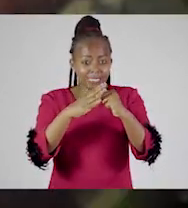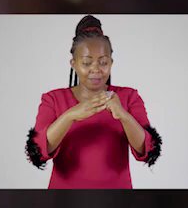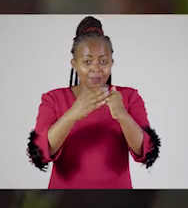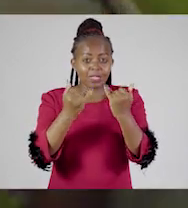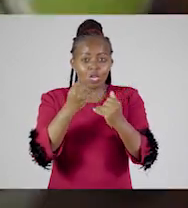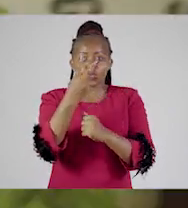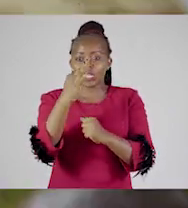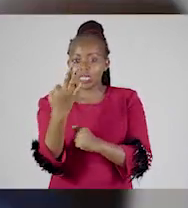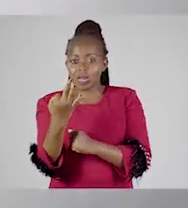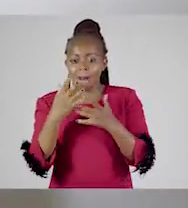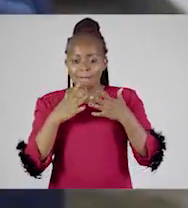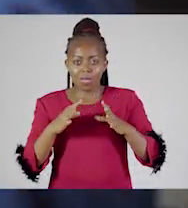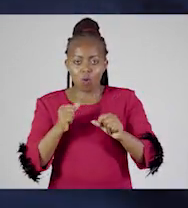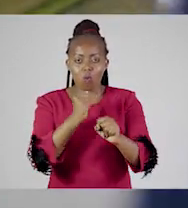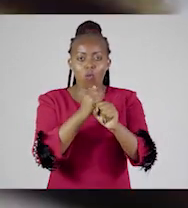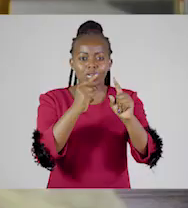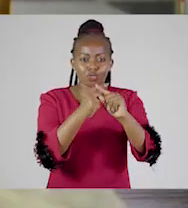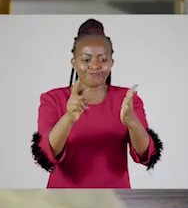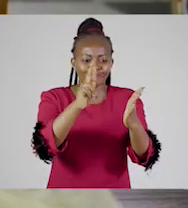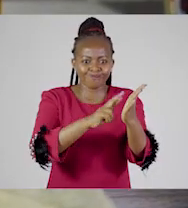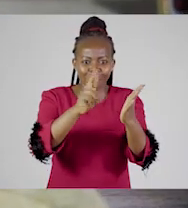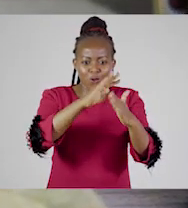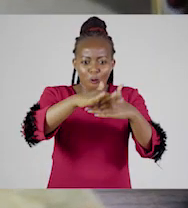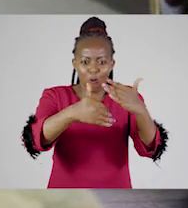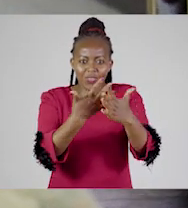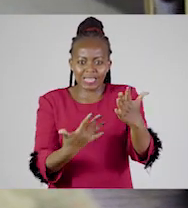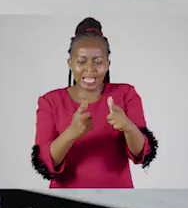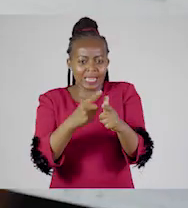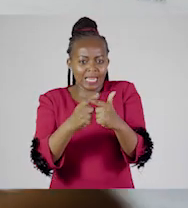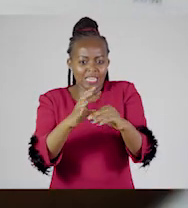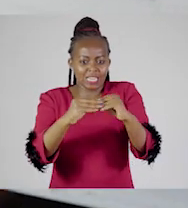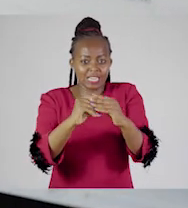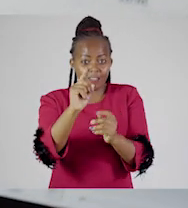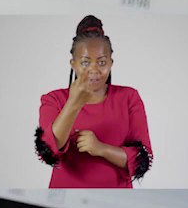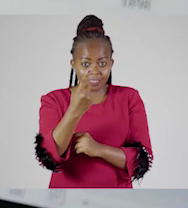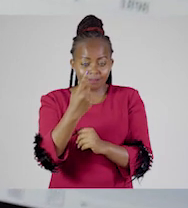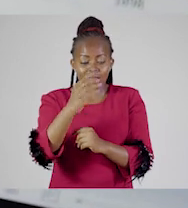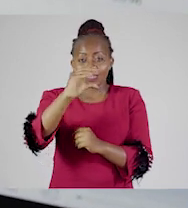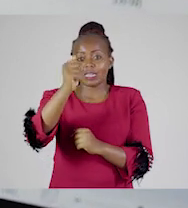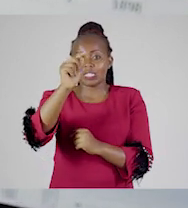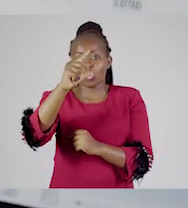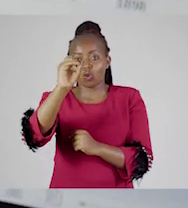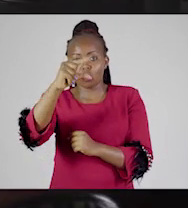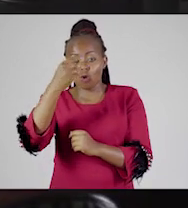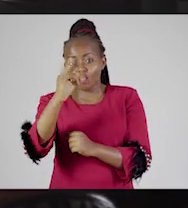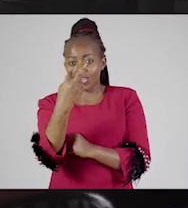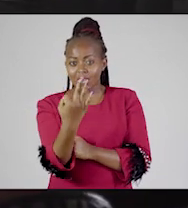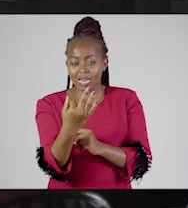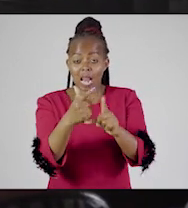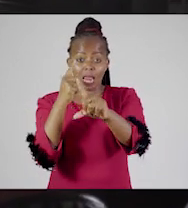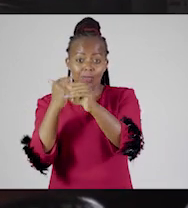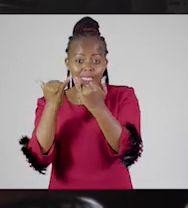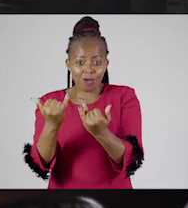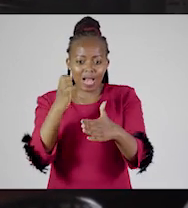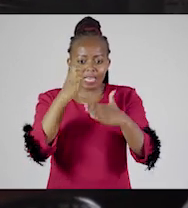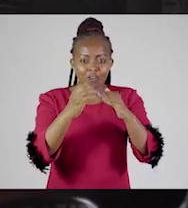interns worked to digitize this catalogue and created the first digital catalogue of these 3 libraries. At the end